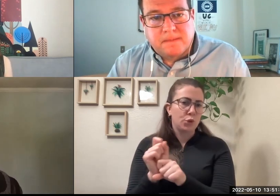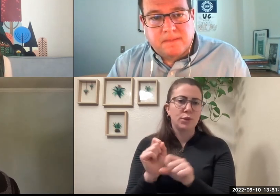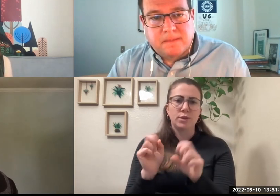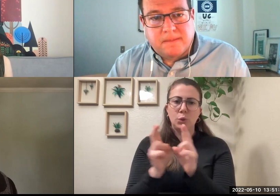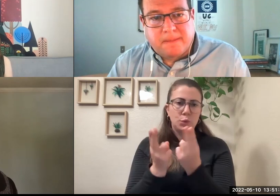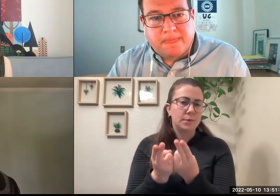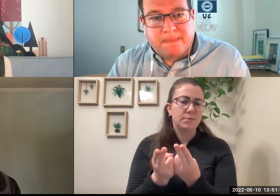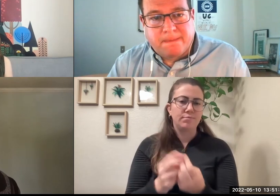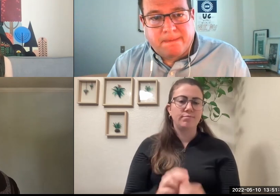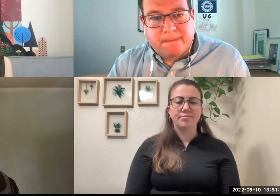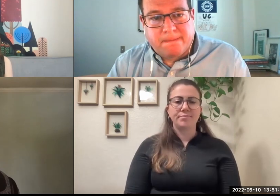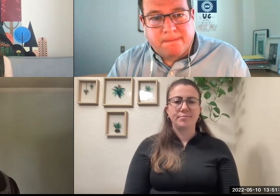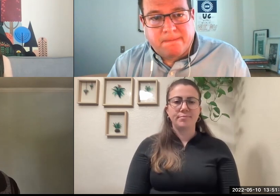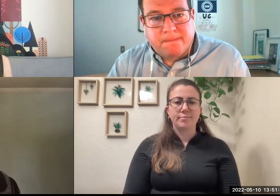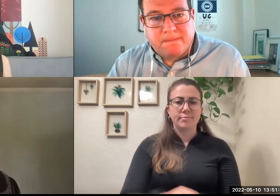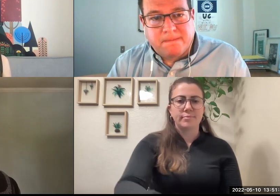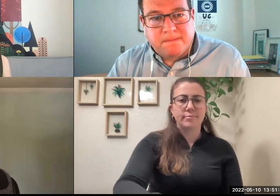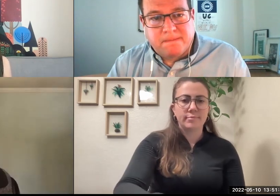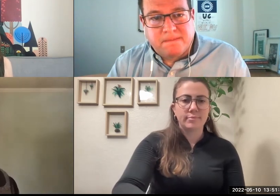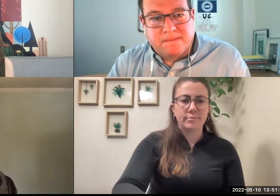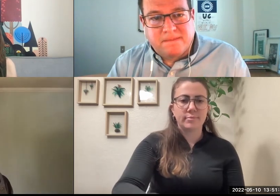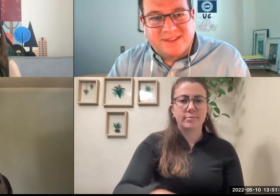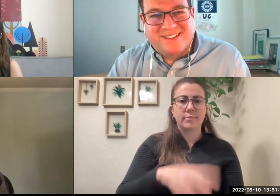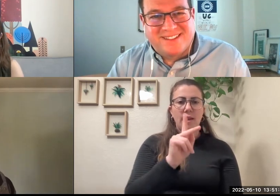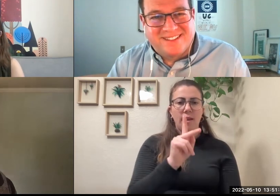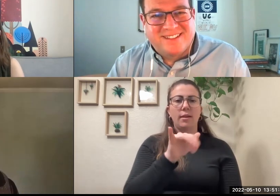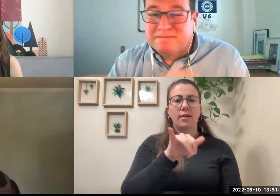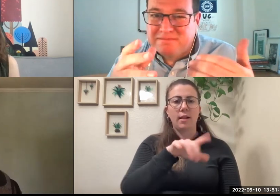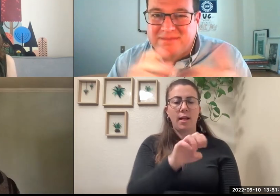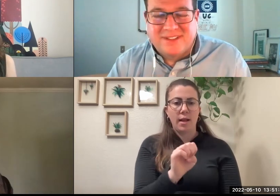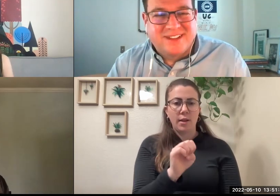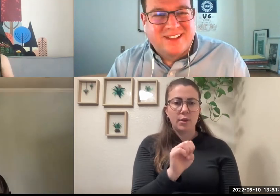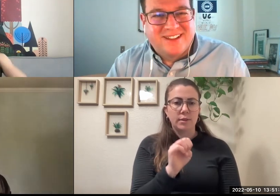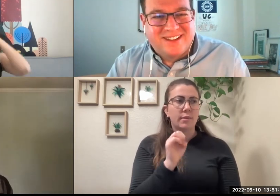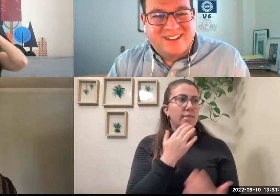Awesome. I'm going to take that recording of that response, use it in class. That was fantastic.